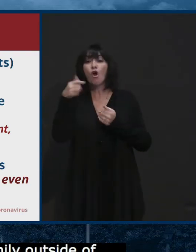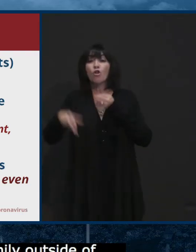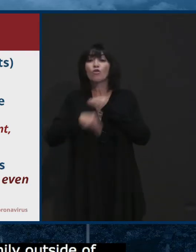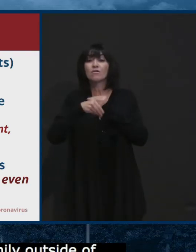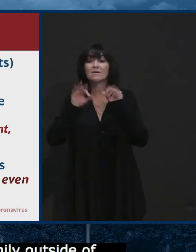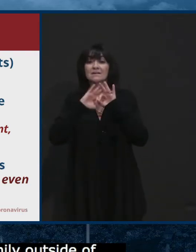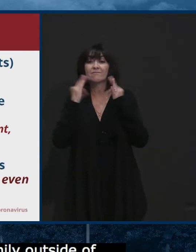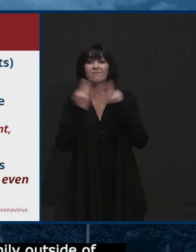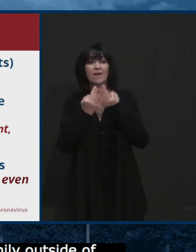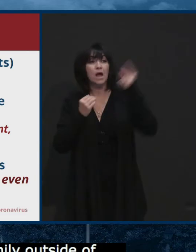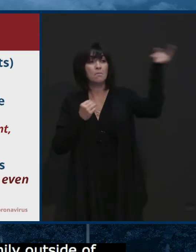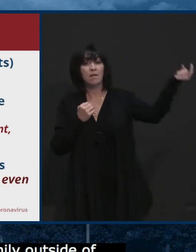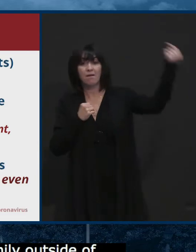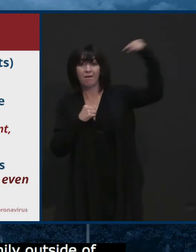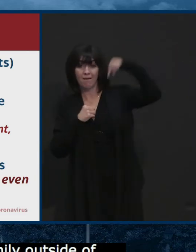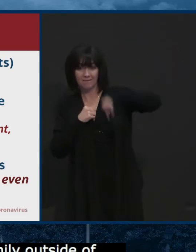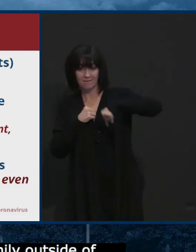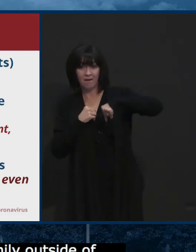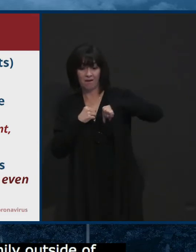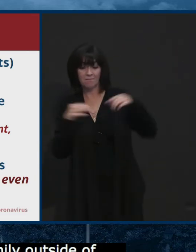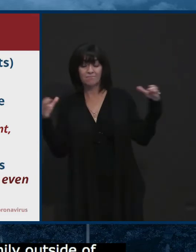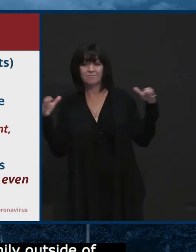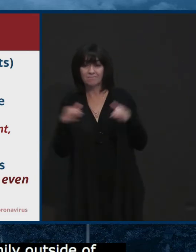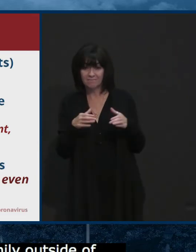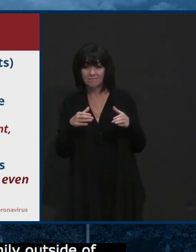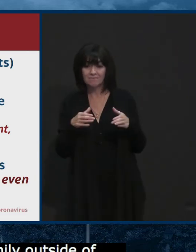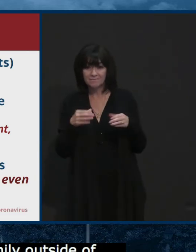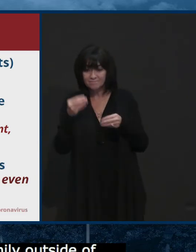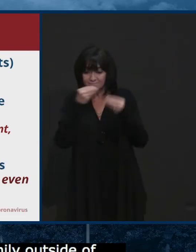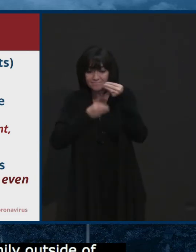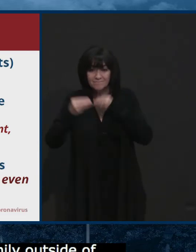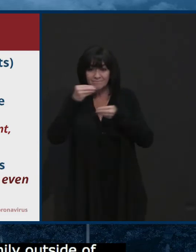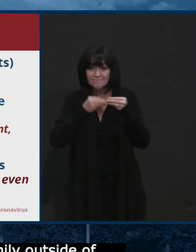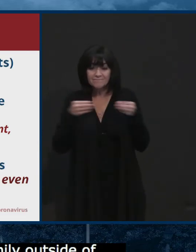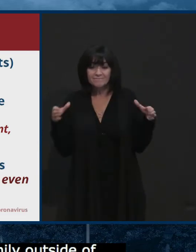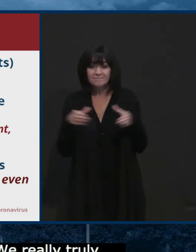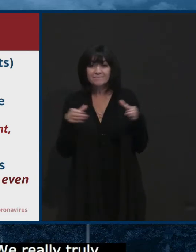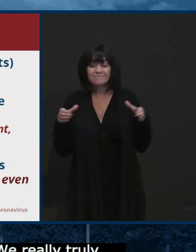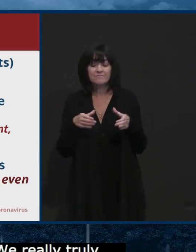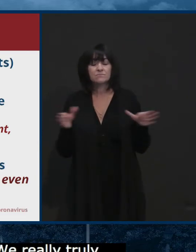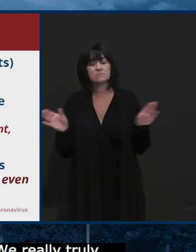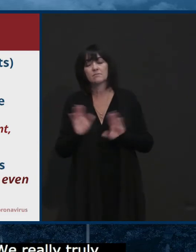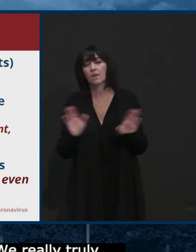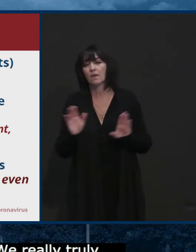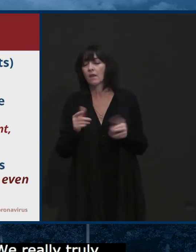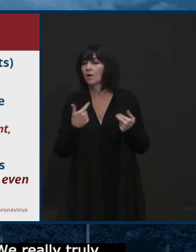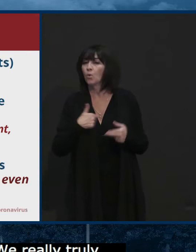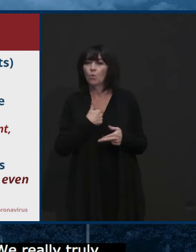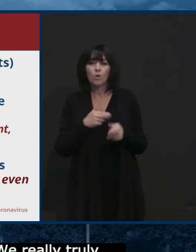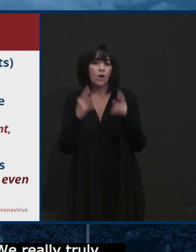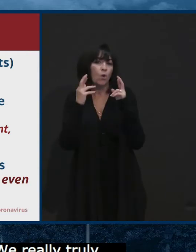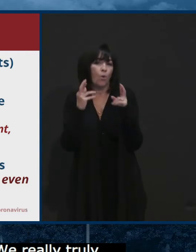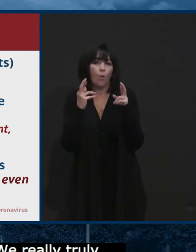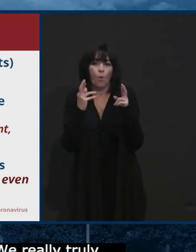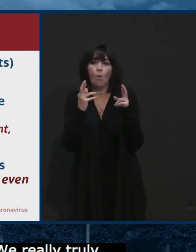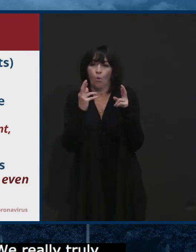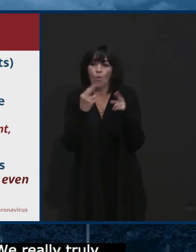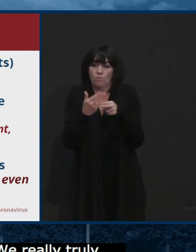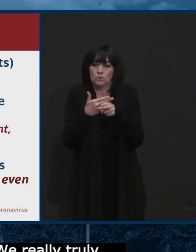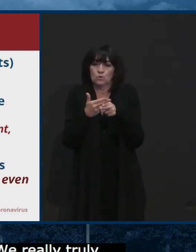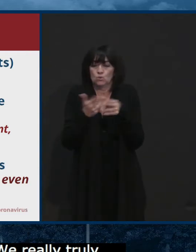small this year. And we really, truly hope that this is the last year that we need to say this, but it's